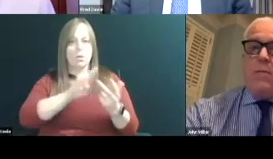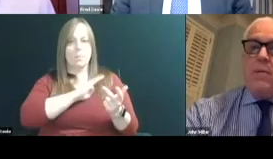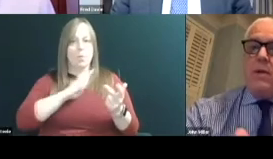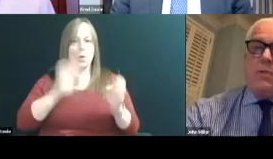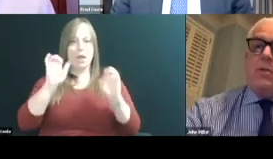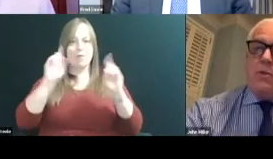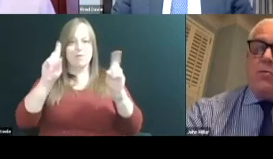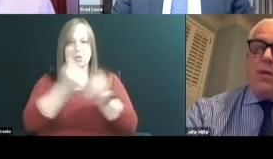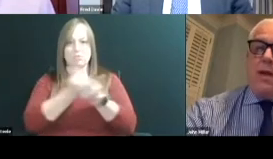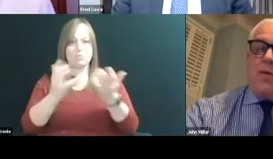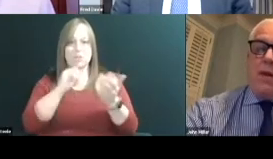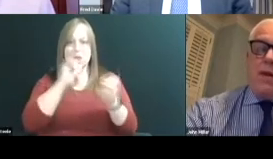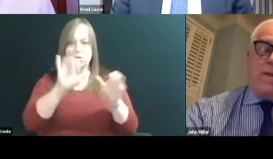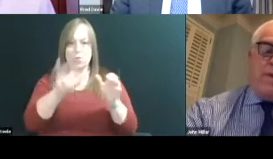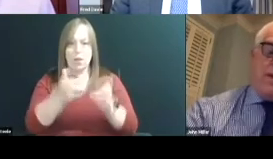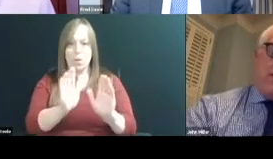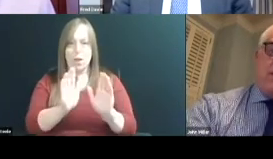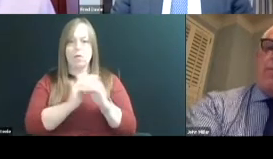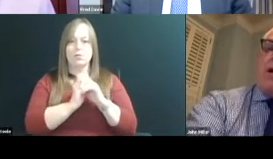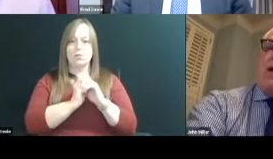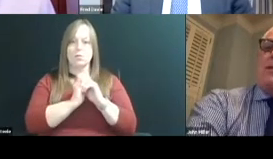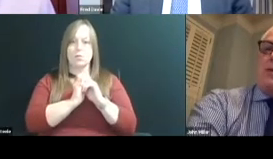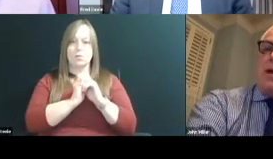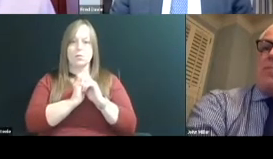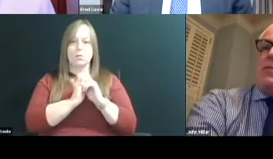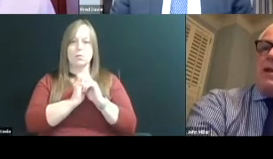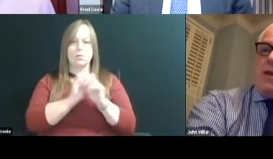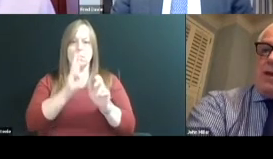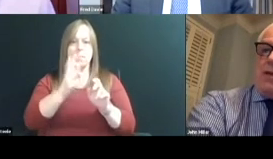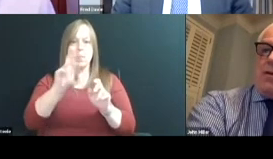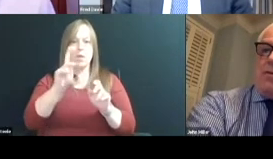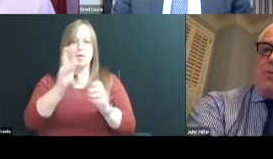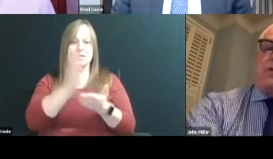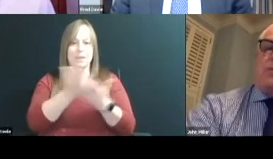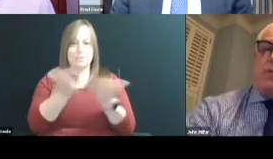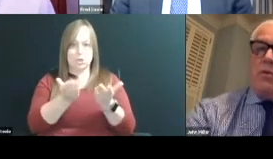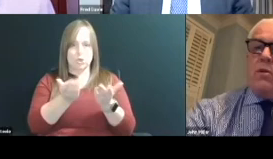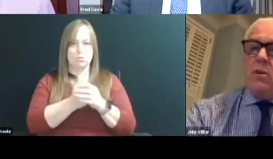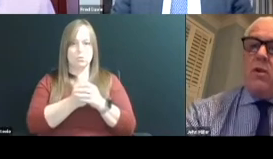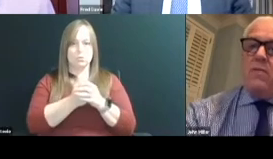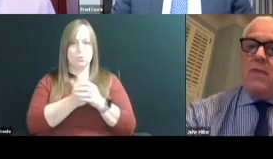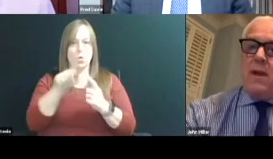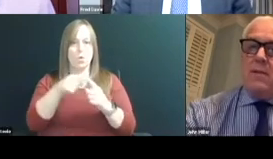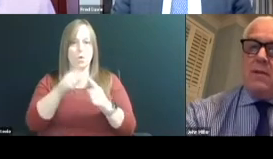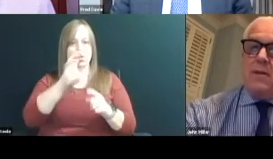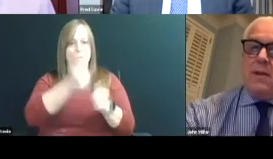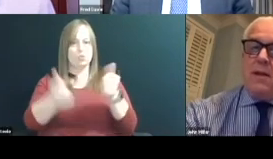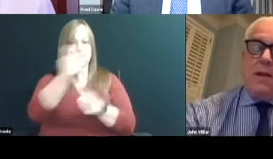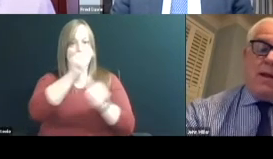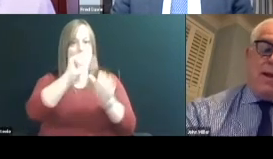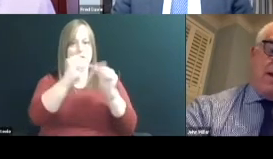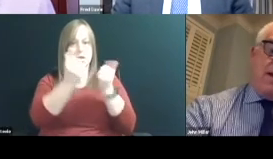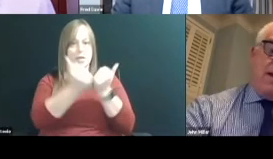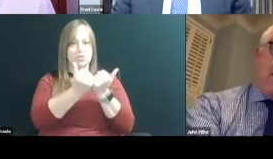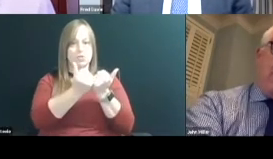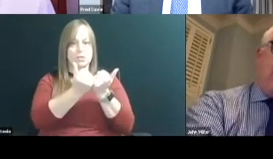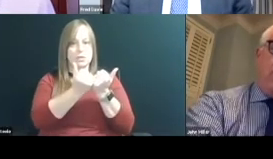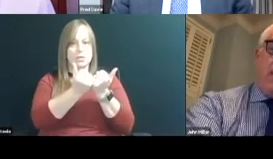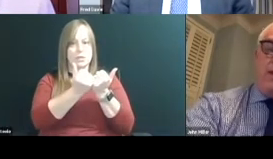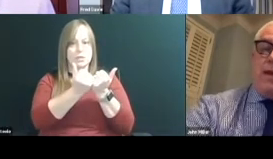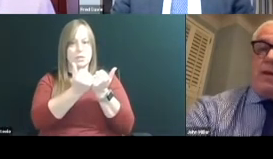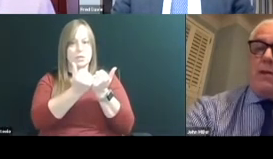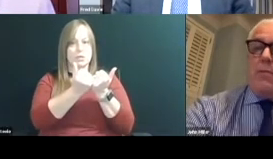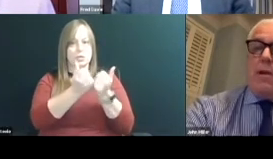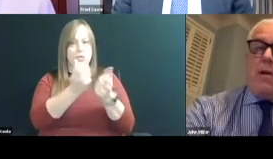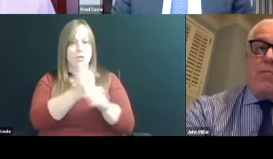Ed, you name it, doesn't do it that way. The buck stops here, which is when you're in charge of the agency and you